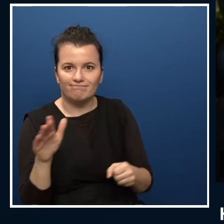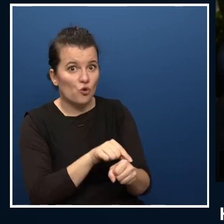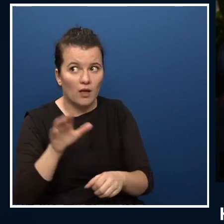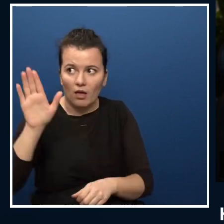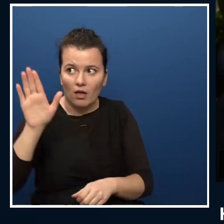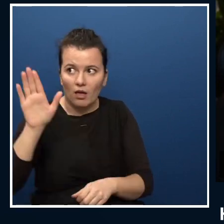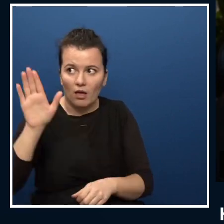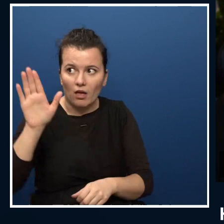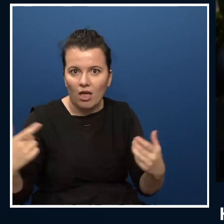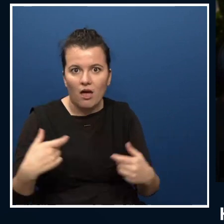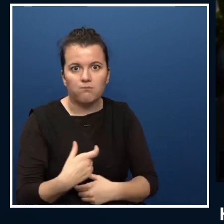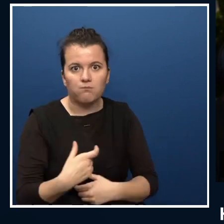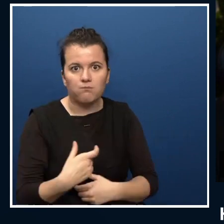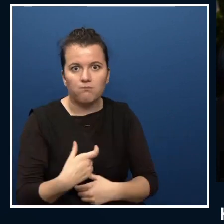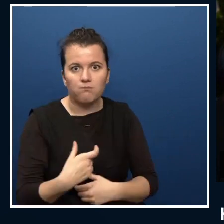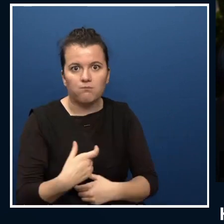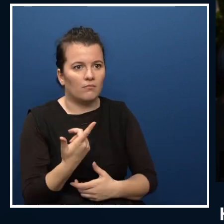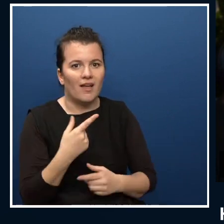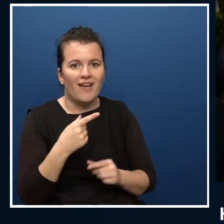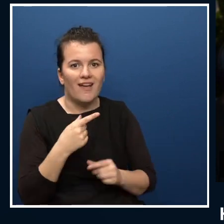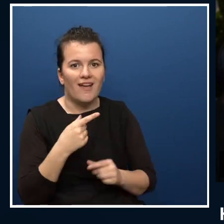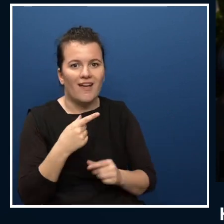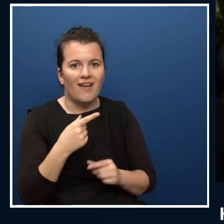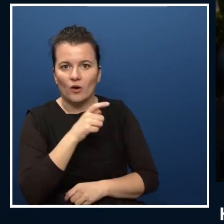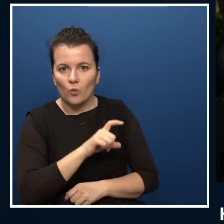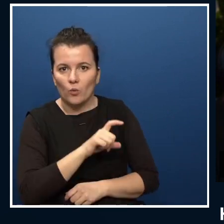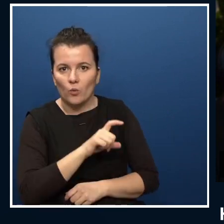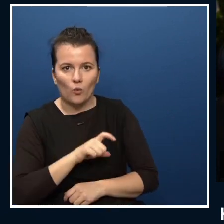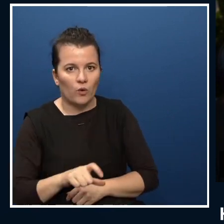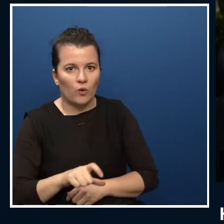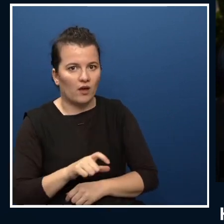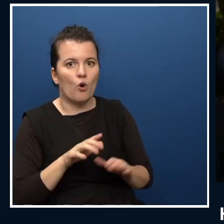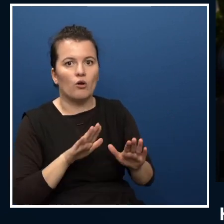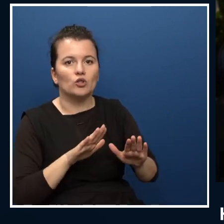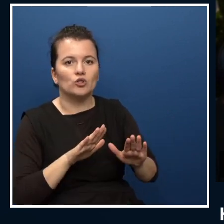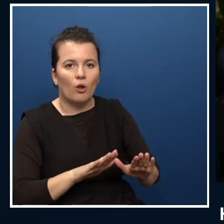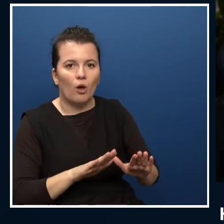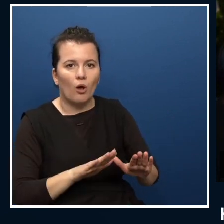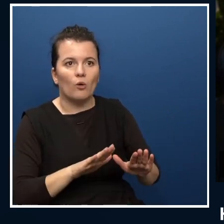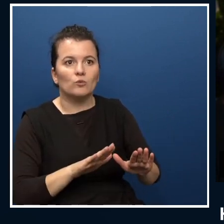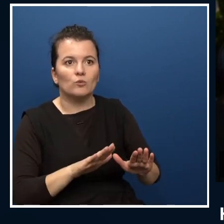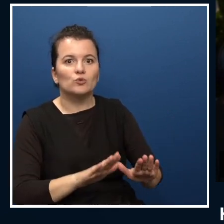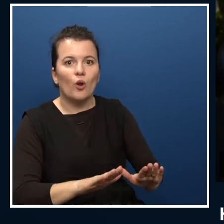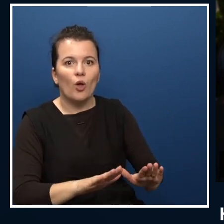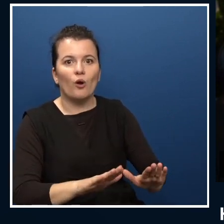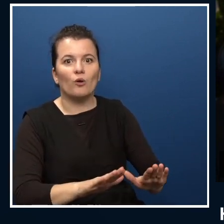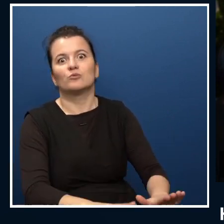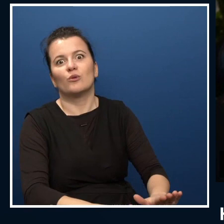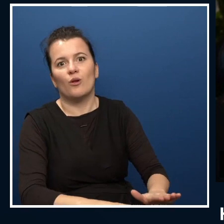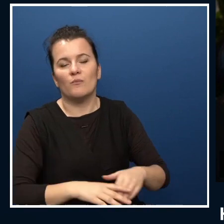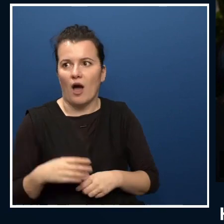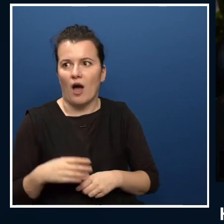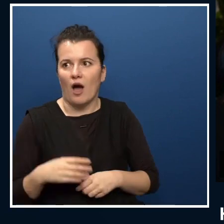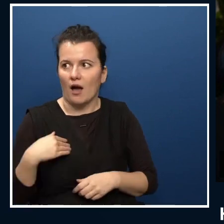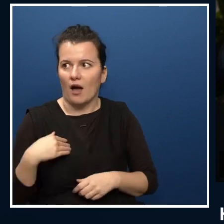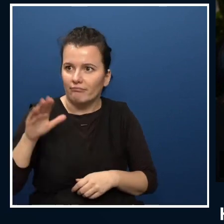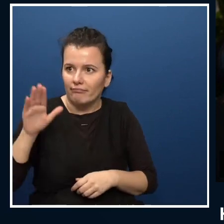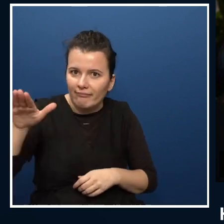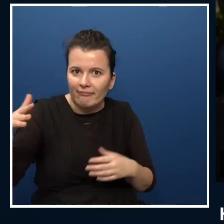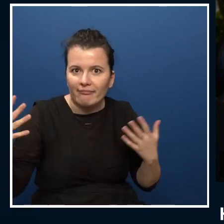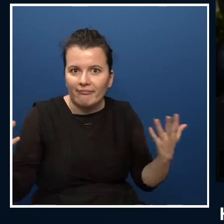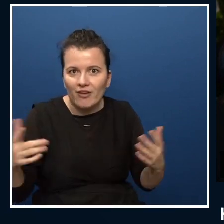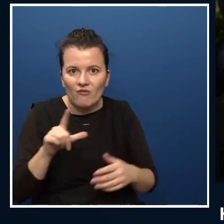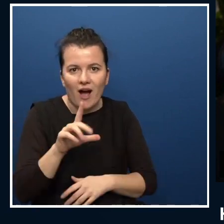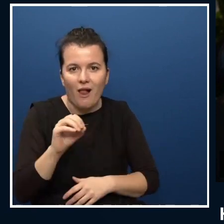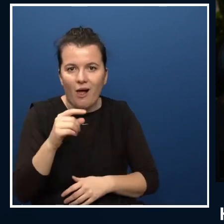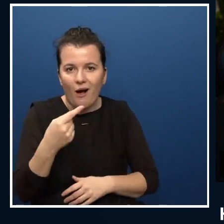of log files. Okay. So I said, hey, could you expand the disk? And they said, oh, we thought this is on a